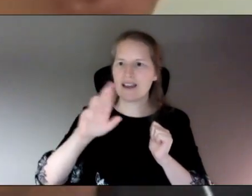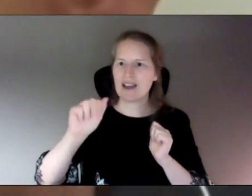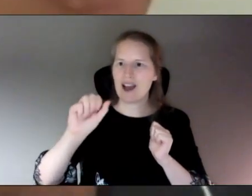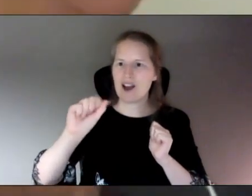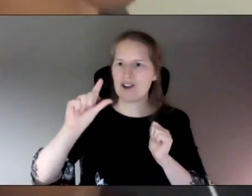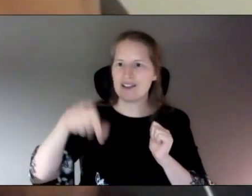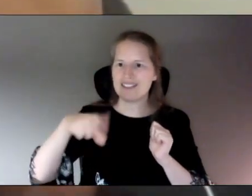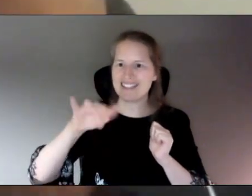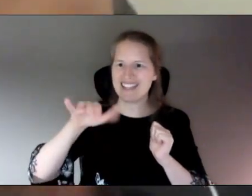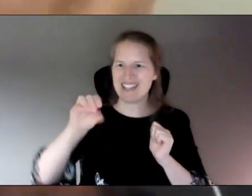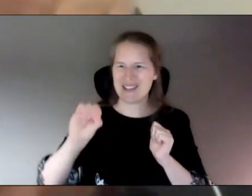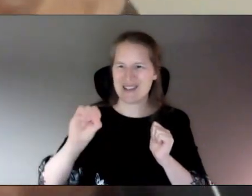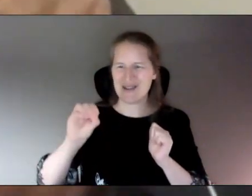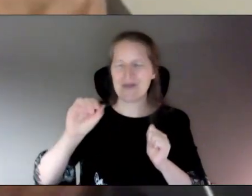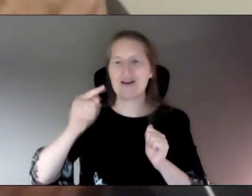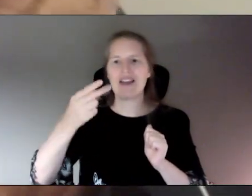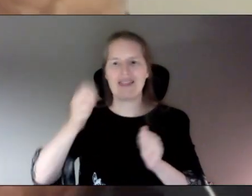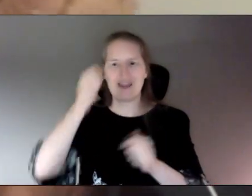First Stage.